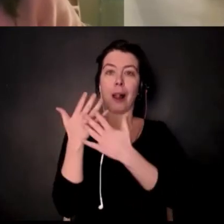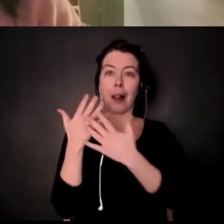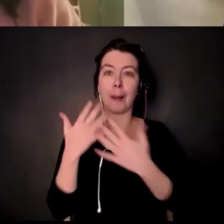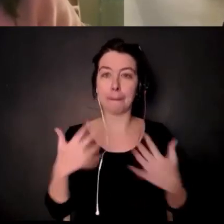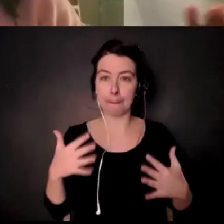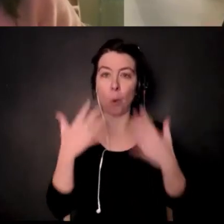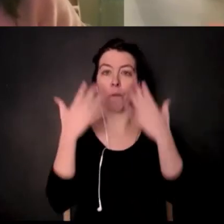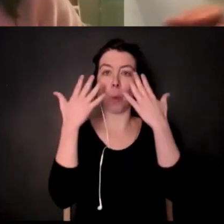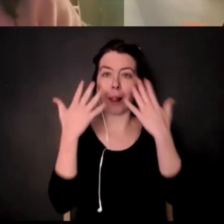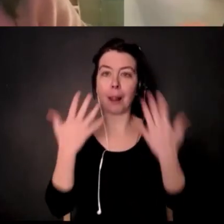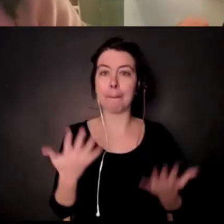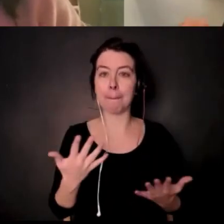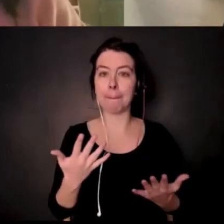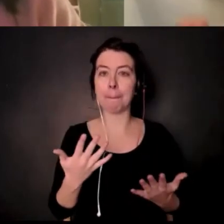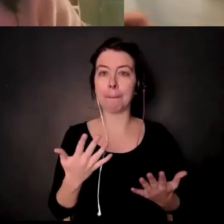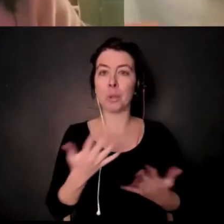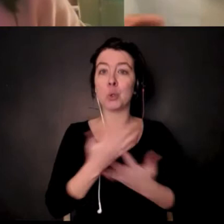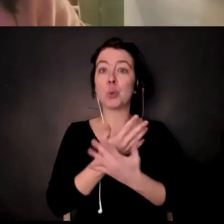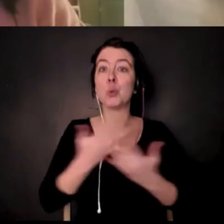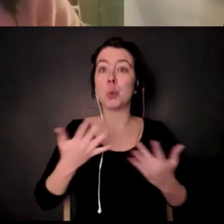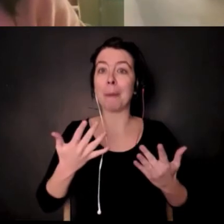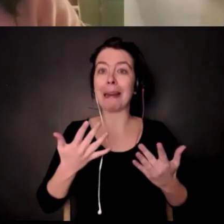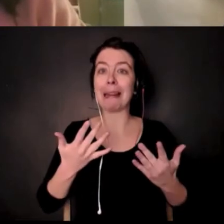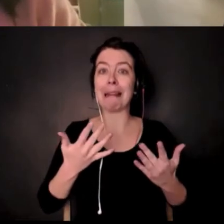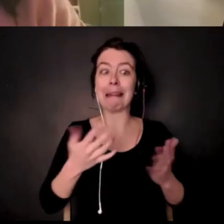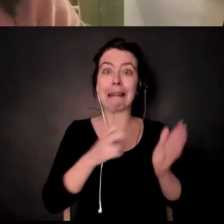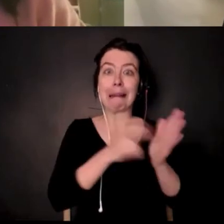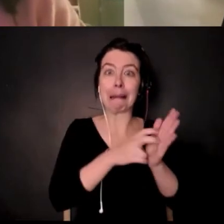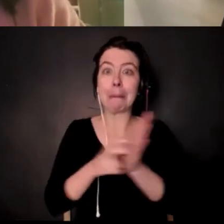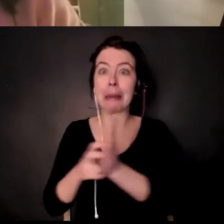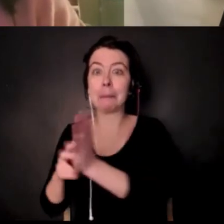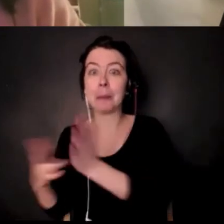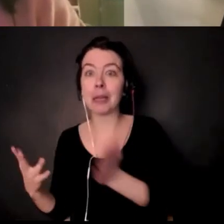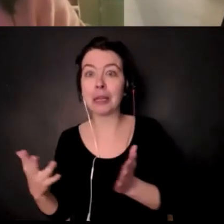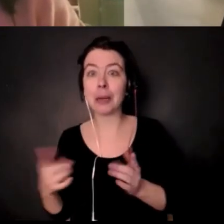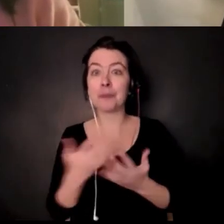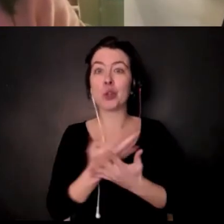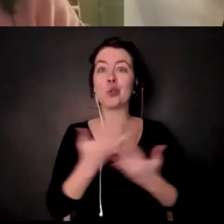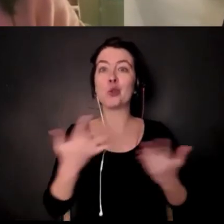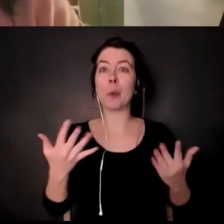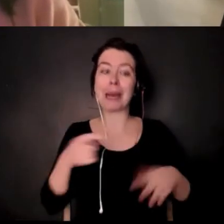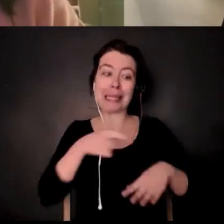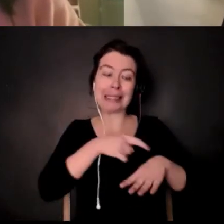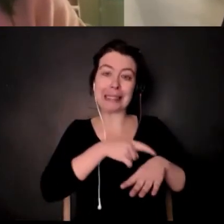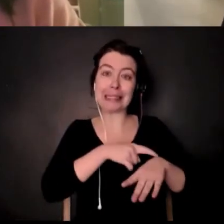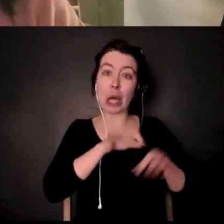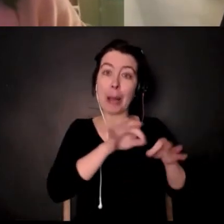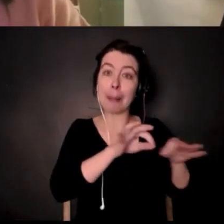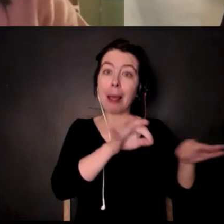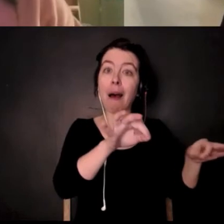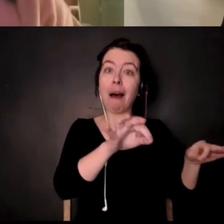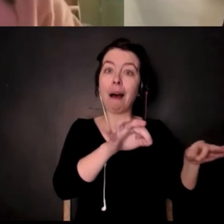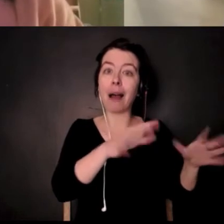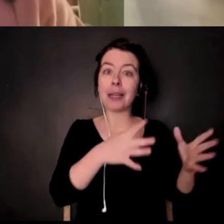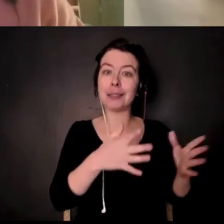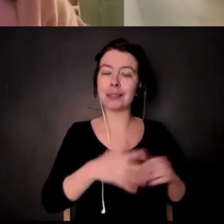or not being able to manage the different timelines that things operate on, or the different like affect it requires of